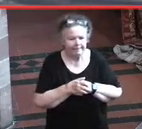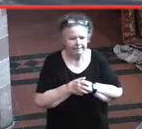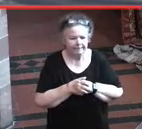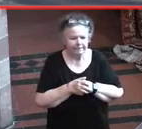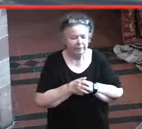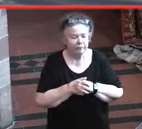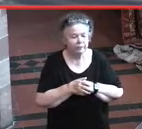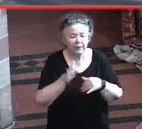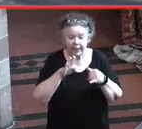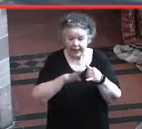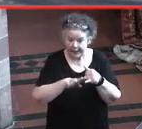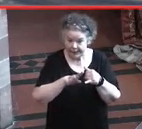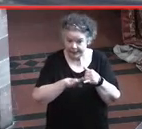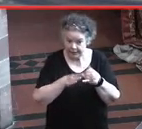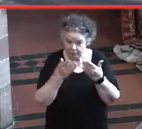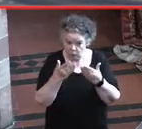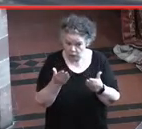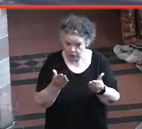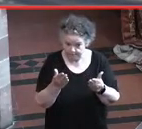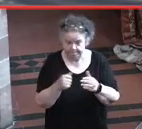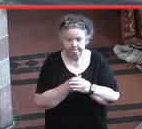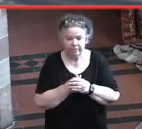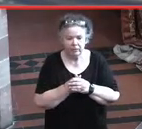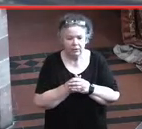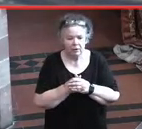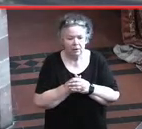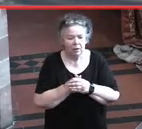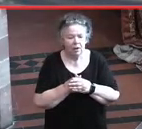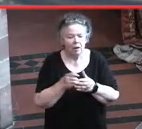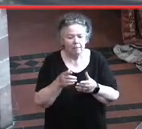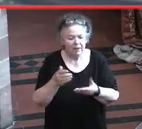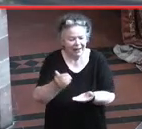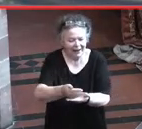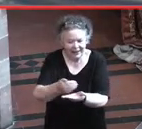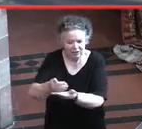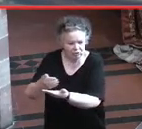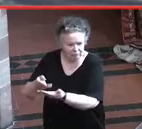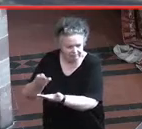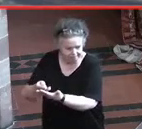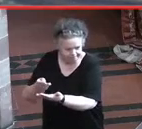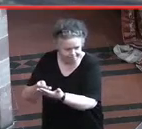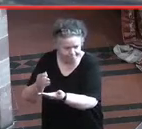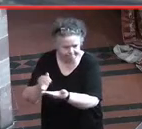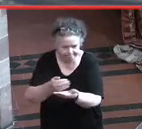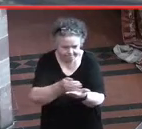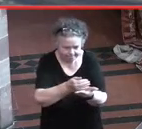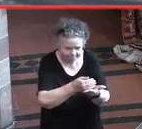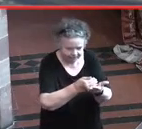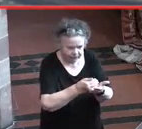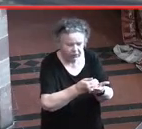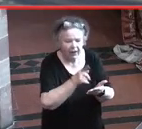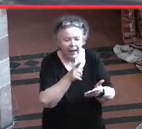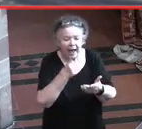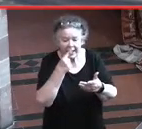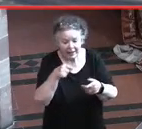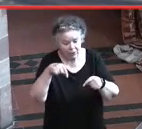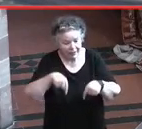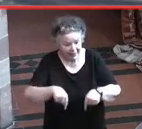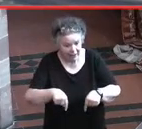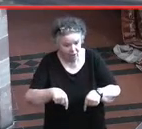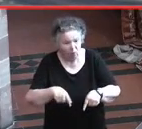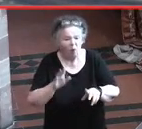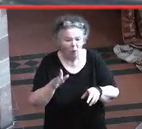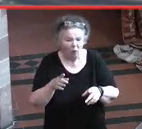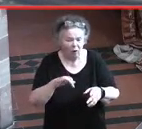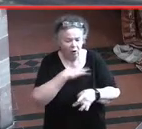At the end of the service, there will be a retiring offering which goes to the Methodist Church Fund. You can either do that online, as was the case